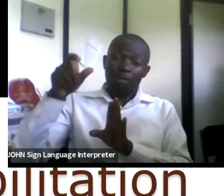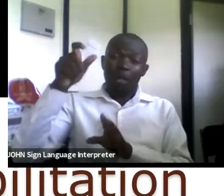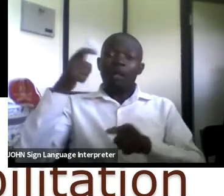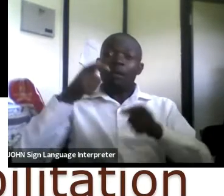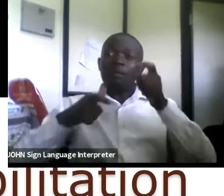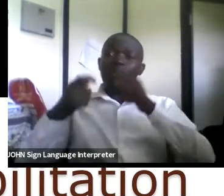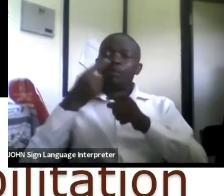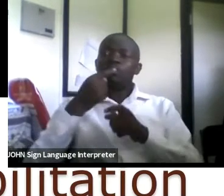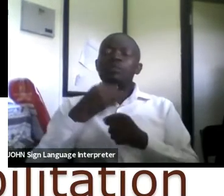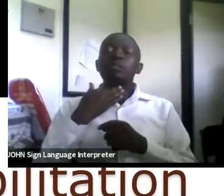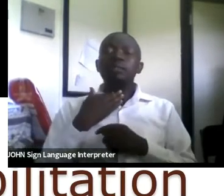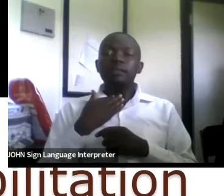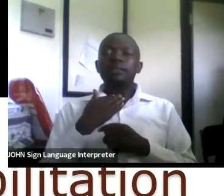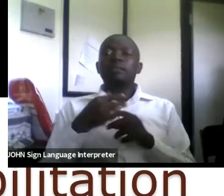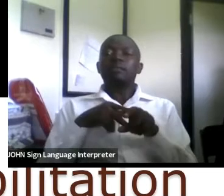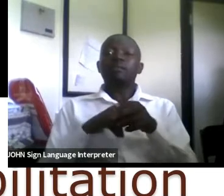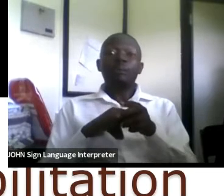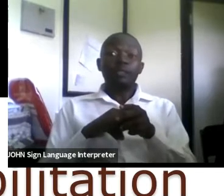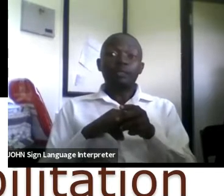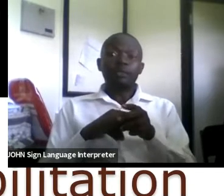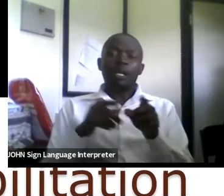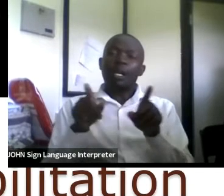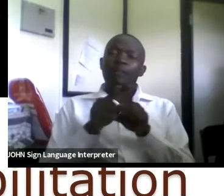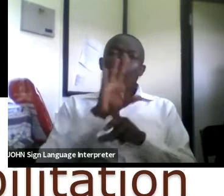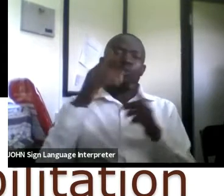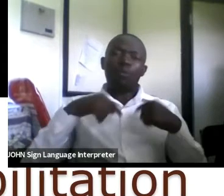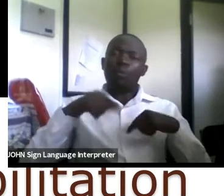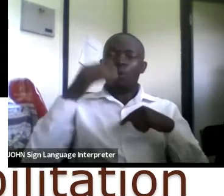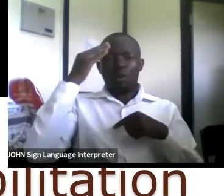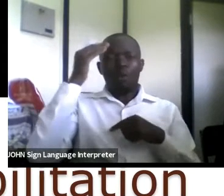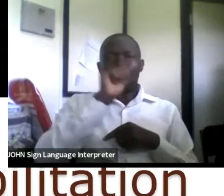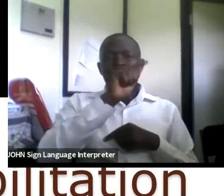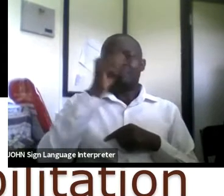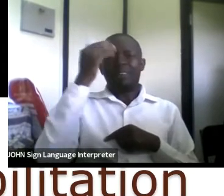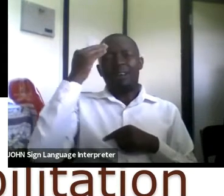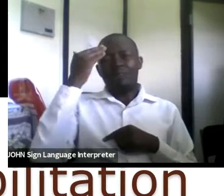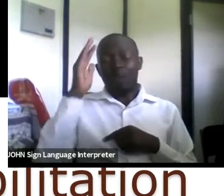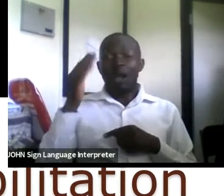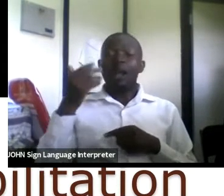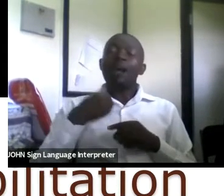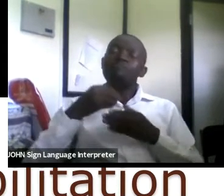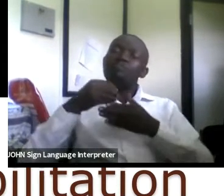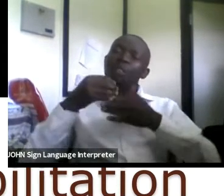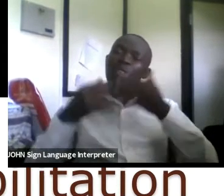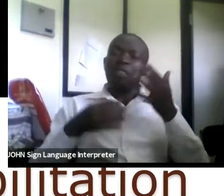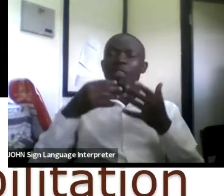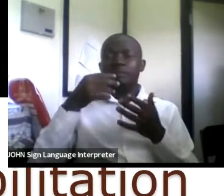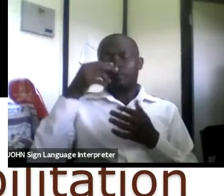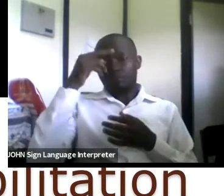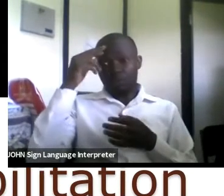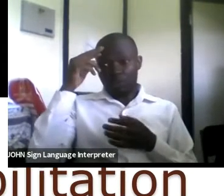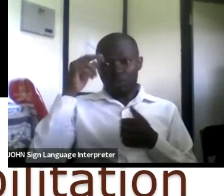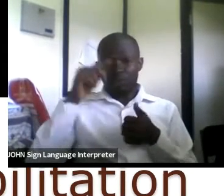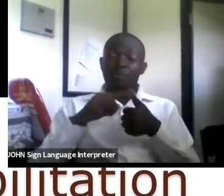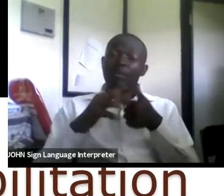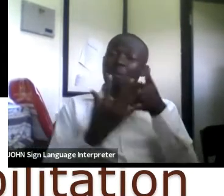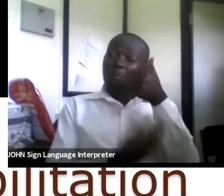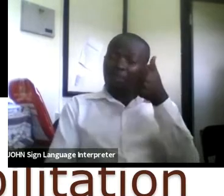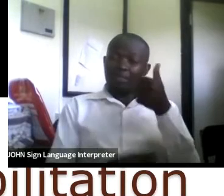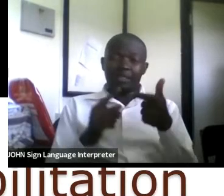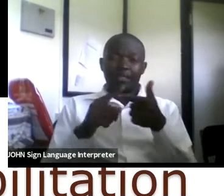need rehabilitation, as we all know, is because of various reasons such as war, poverty,